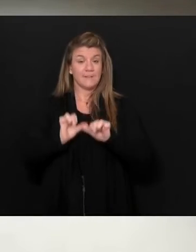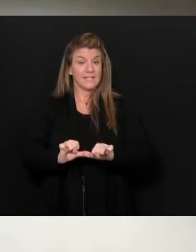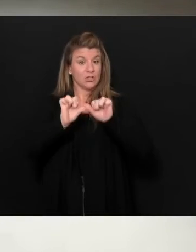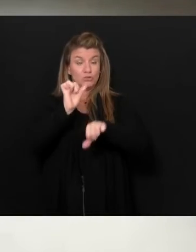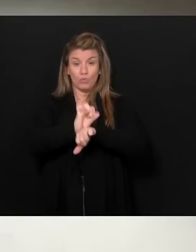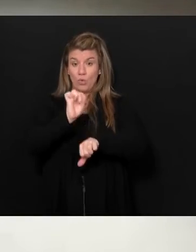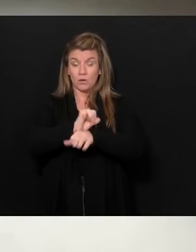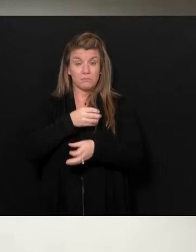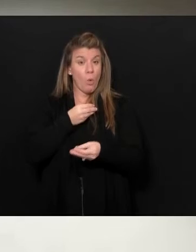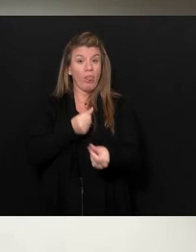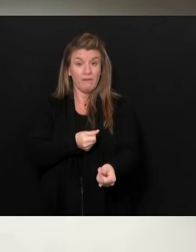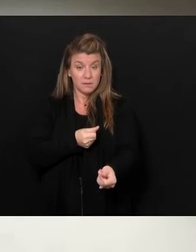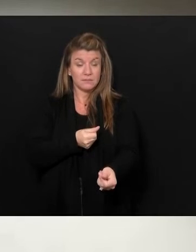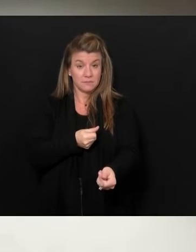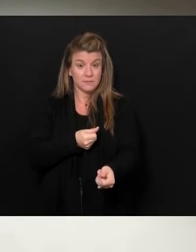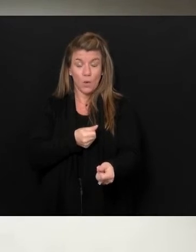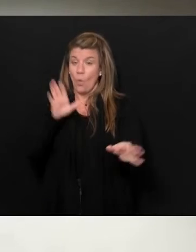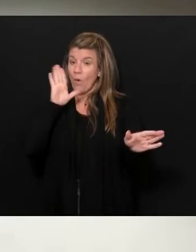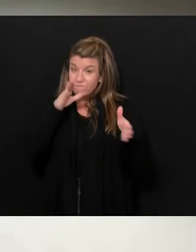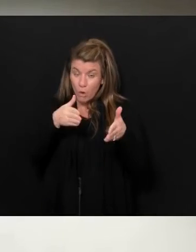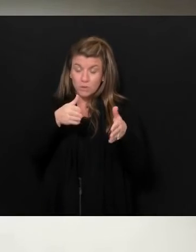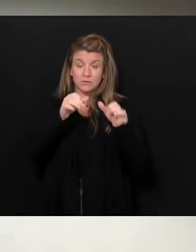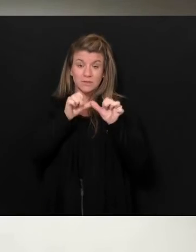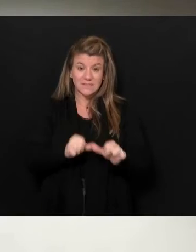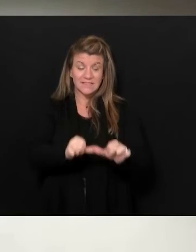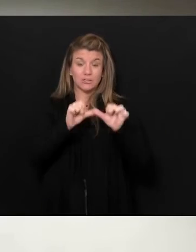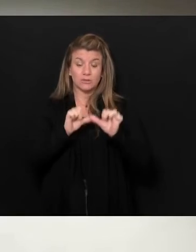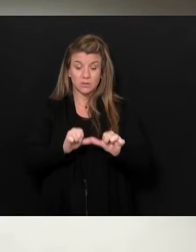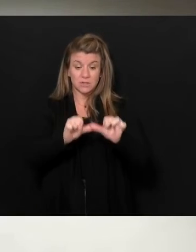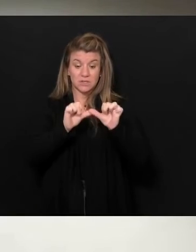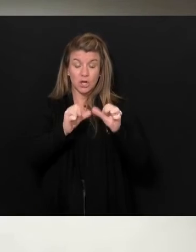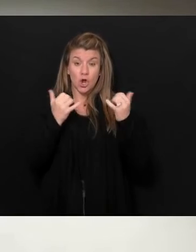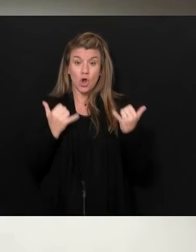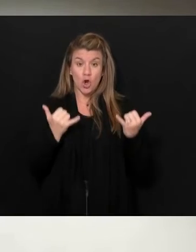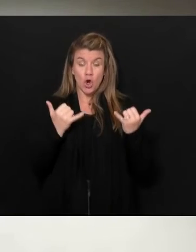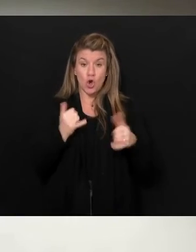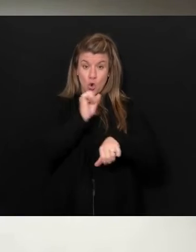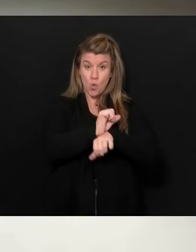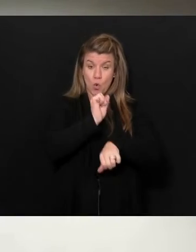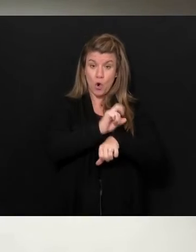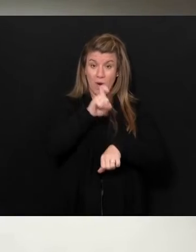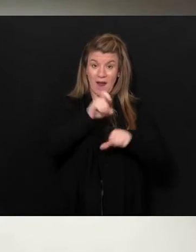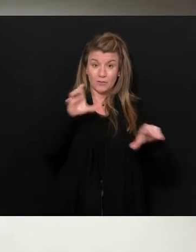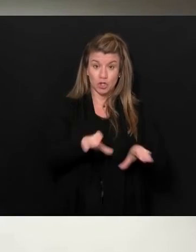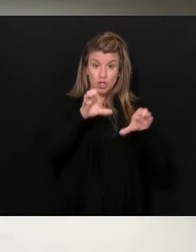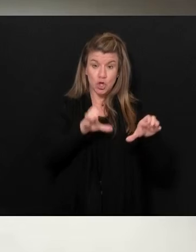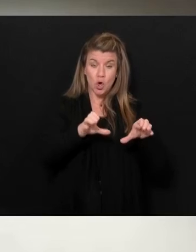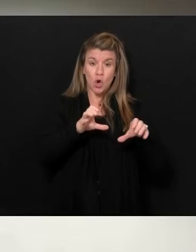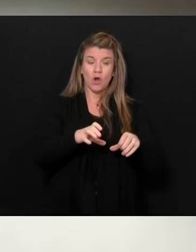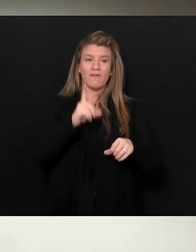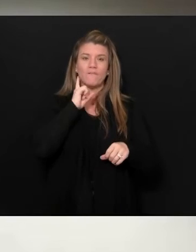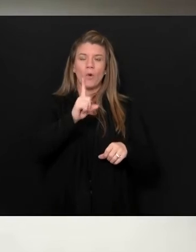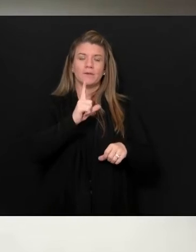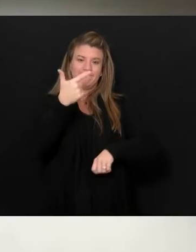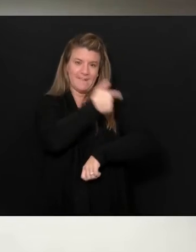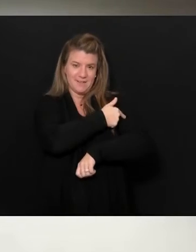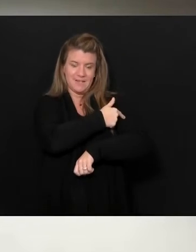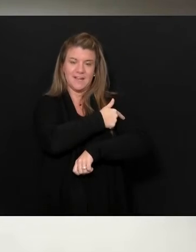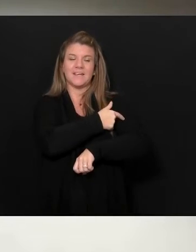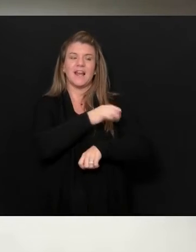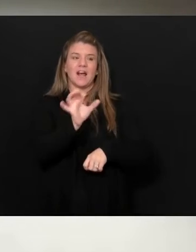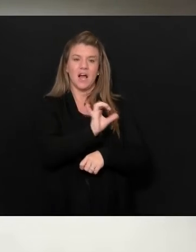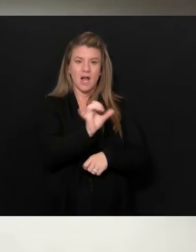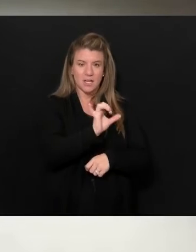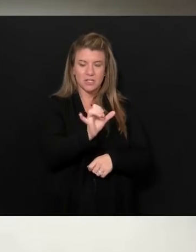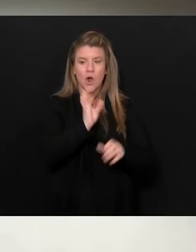smoothly, focused on continuing the current work that needs to be done for administration of vaccines, as well